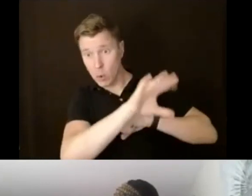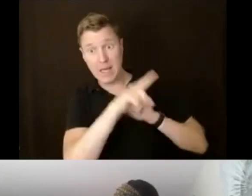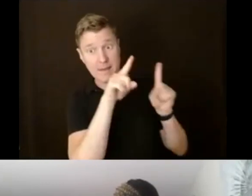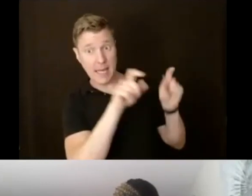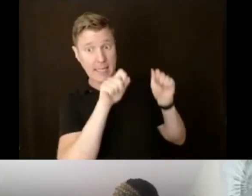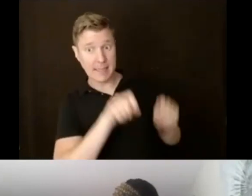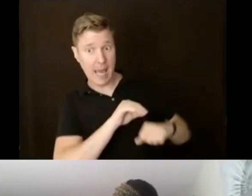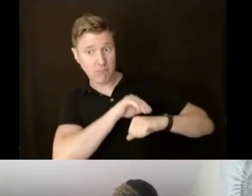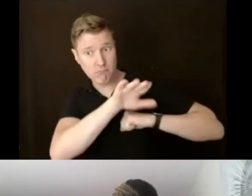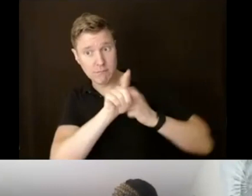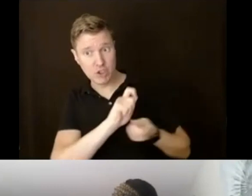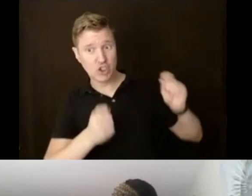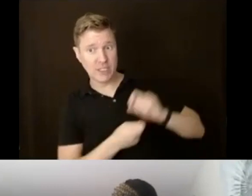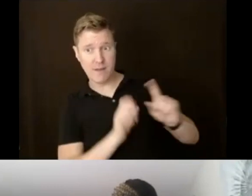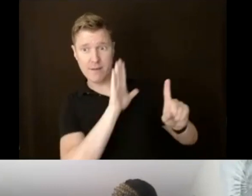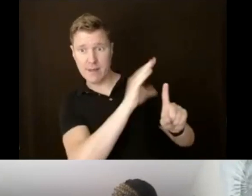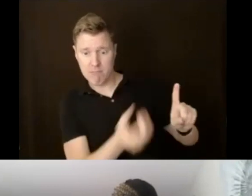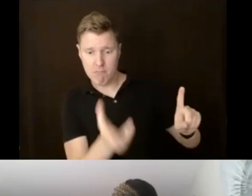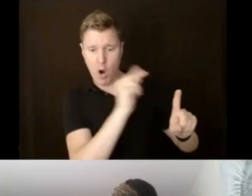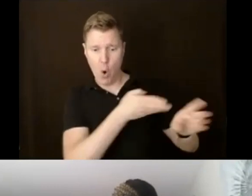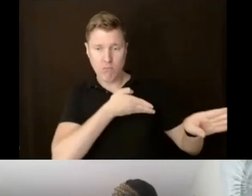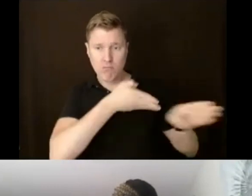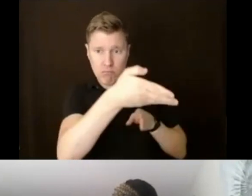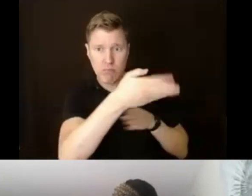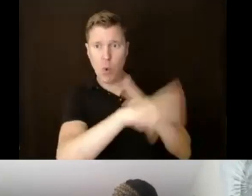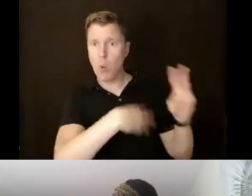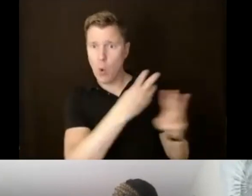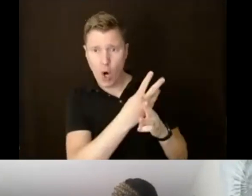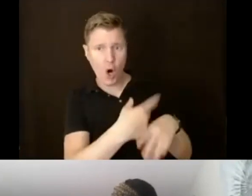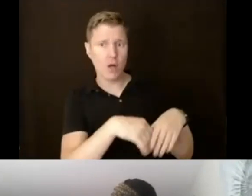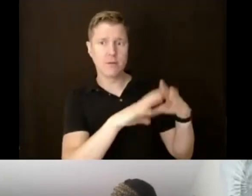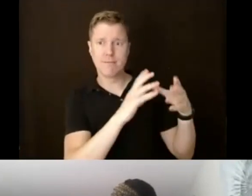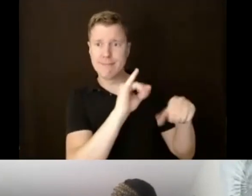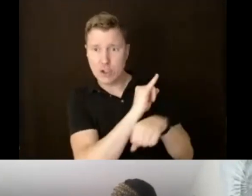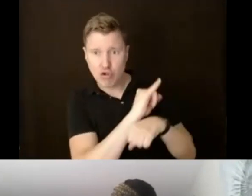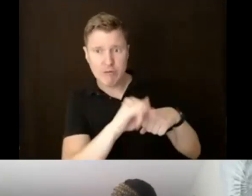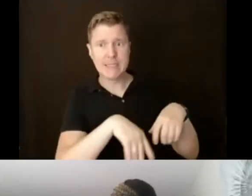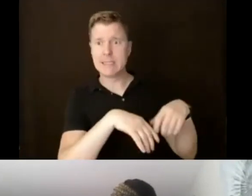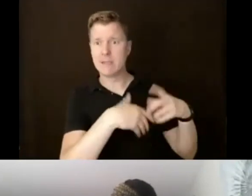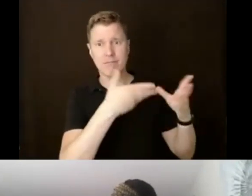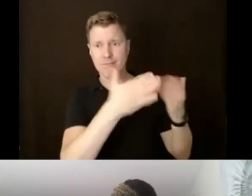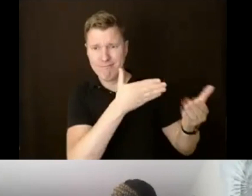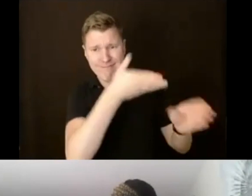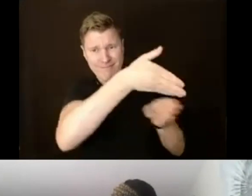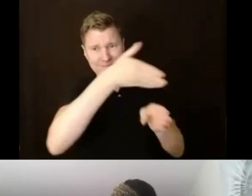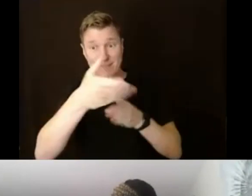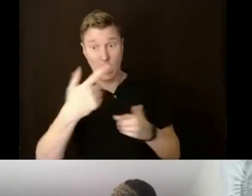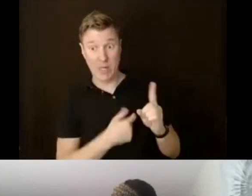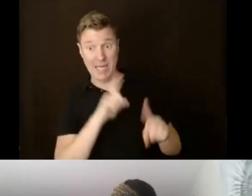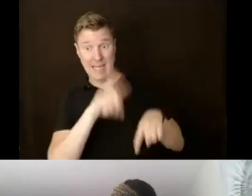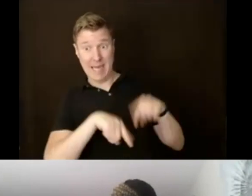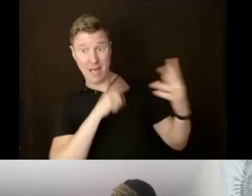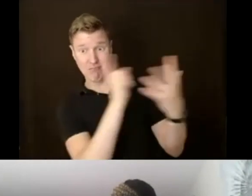of change in their own respective worlds, sectors, industries, whatever that may be, that we may not have the